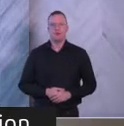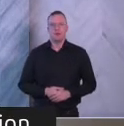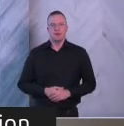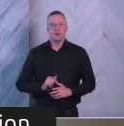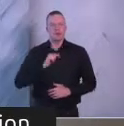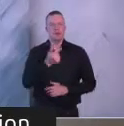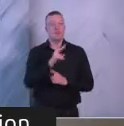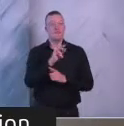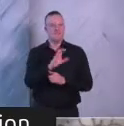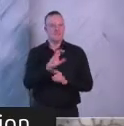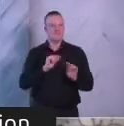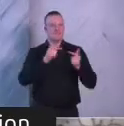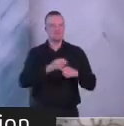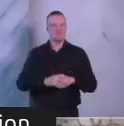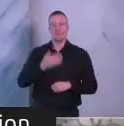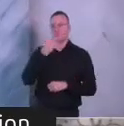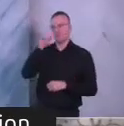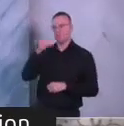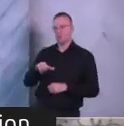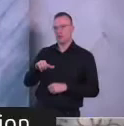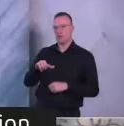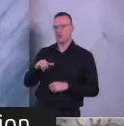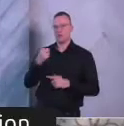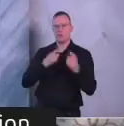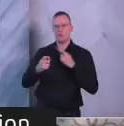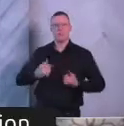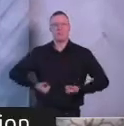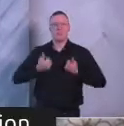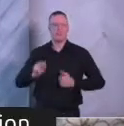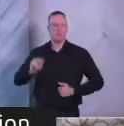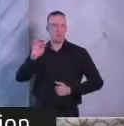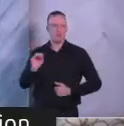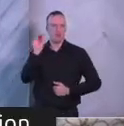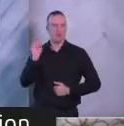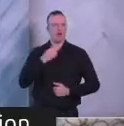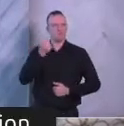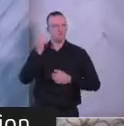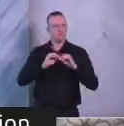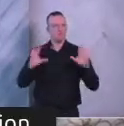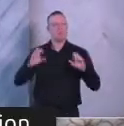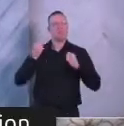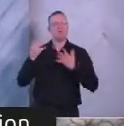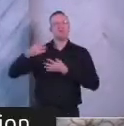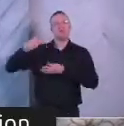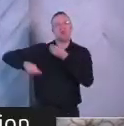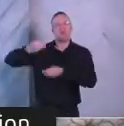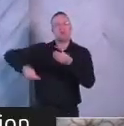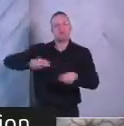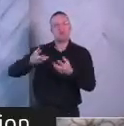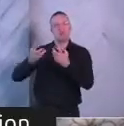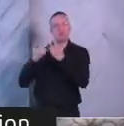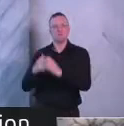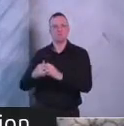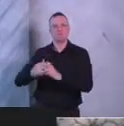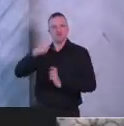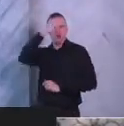question goes over to you. Thank you for that question. Living in Northern Ontario, I understand multi-generation and intergeneration